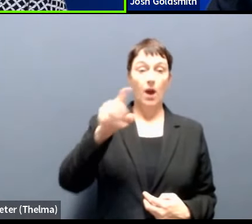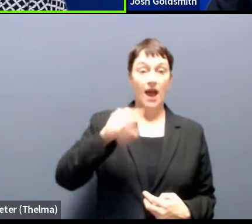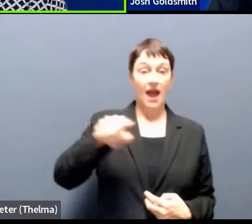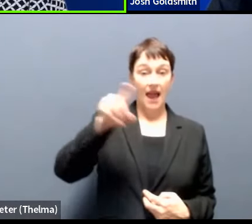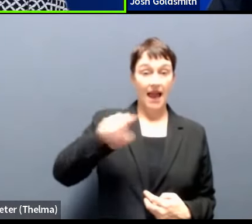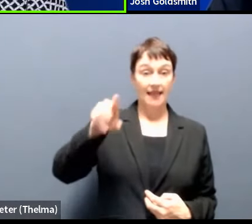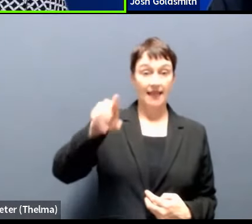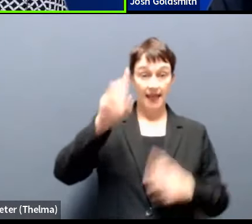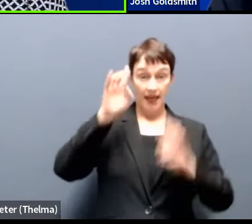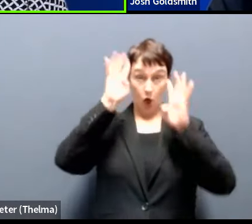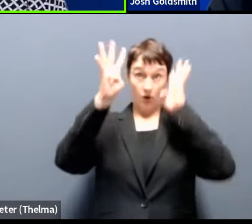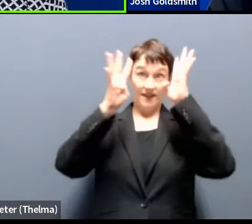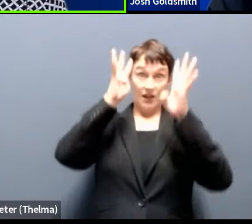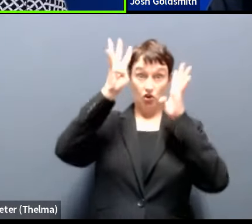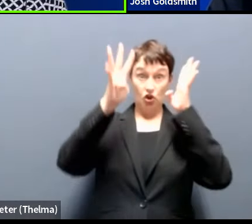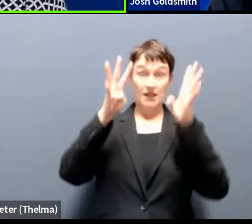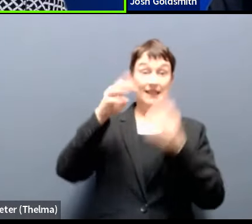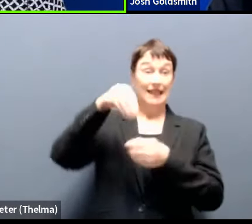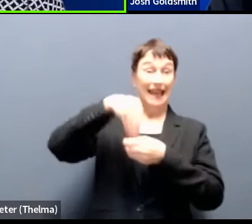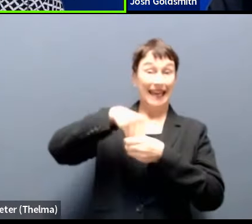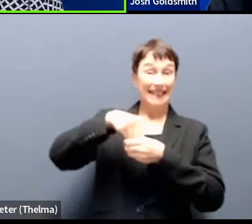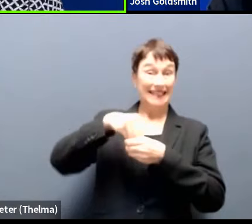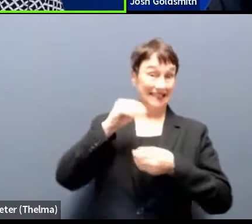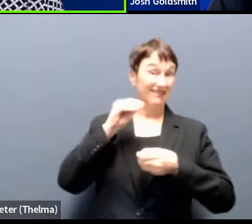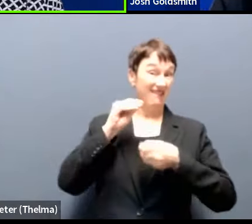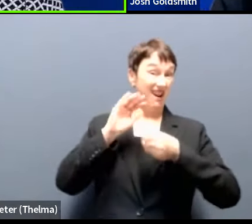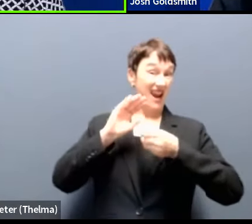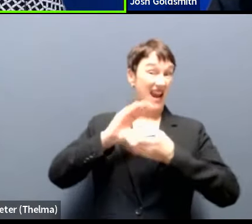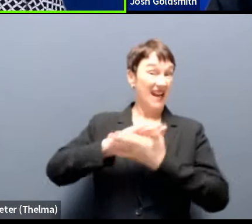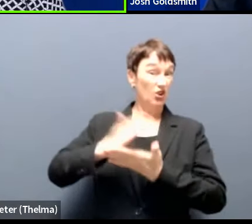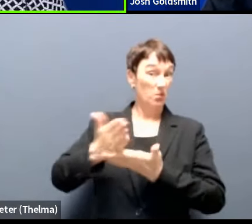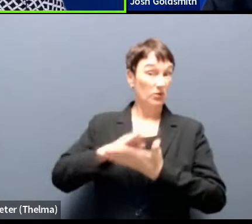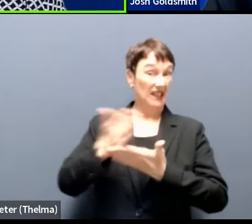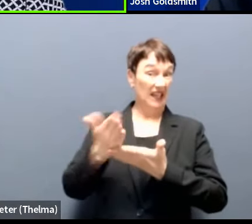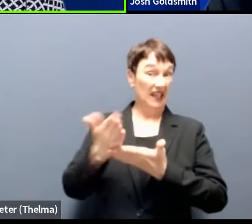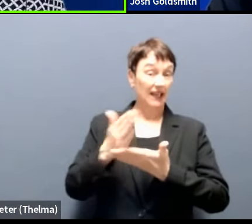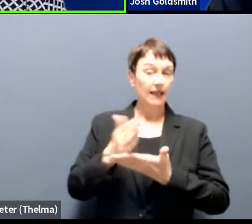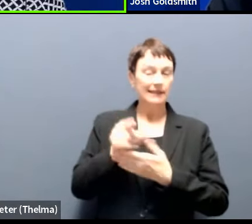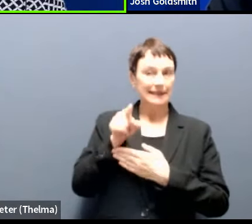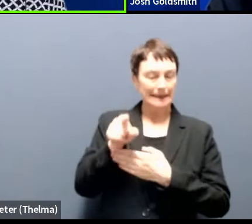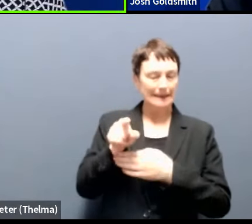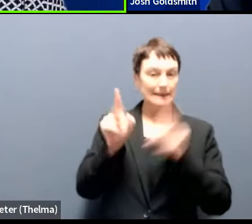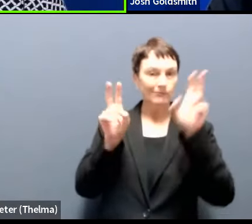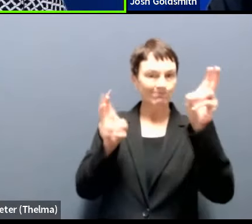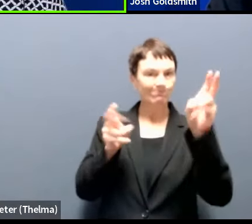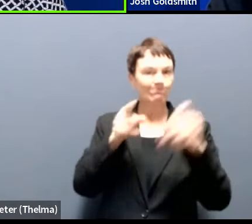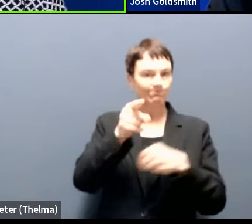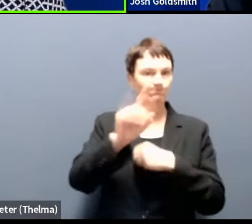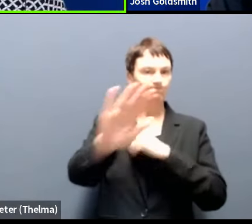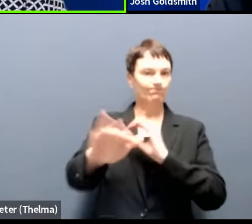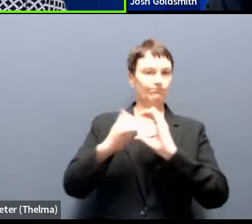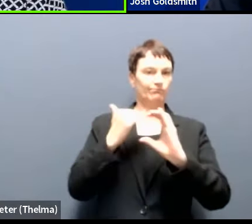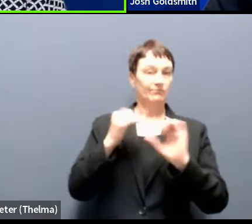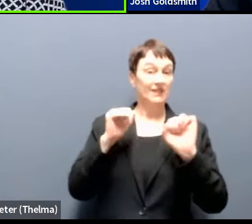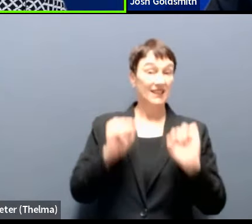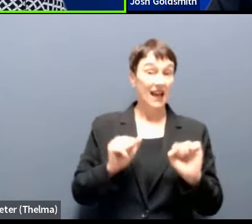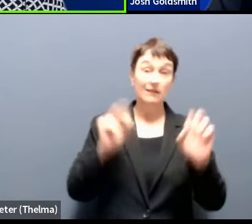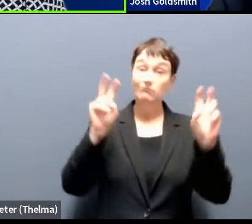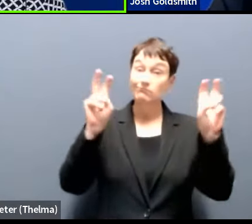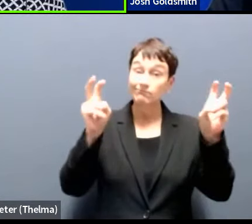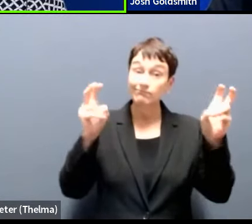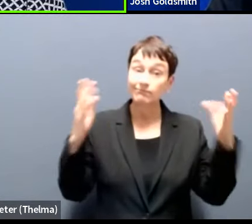hello@innovationinterpreting.com. If you have any problems and you need to troubleshoot, send us an email. Again, the email address is